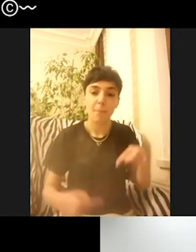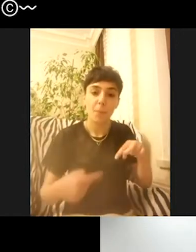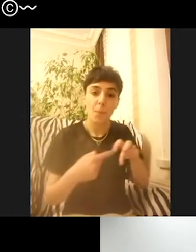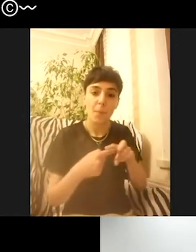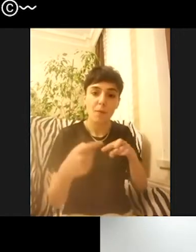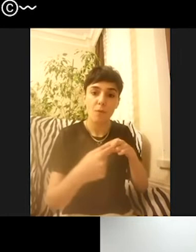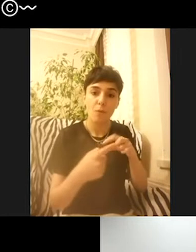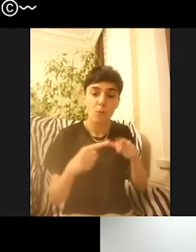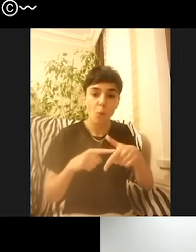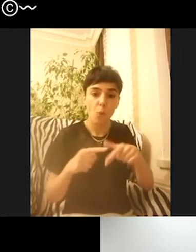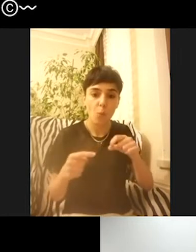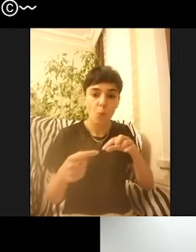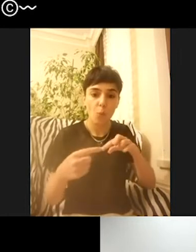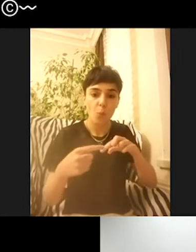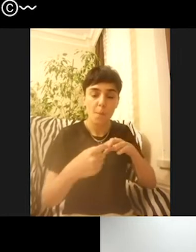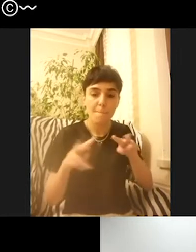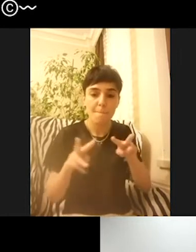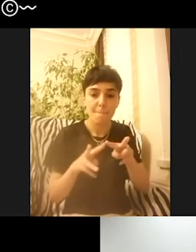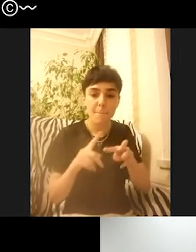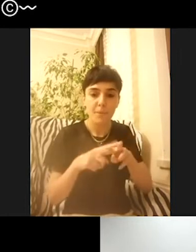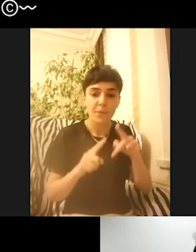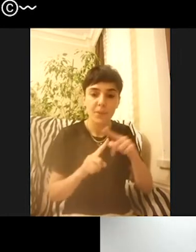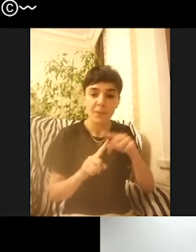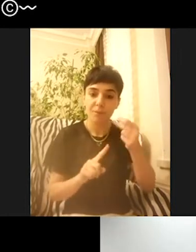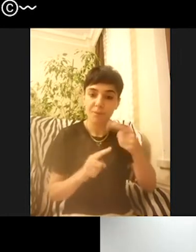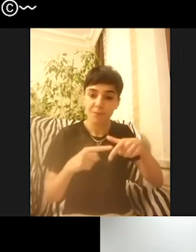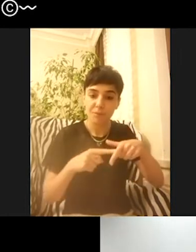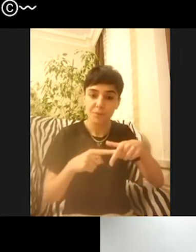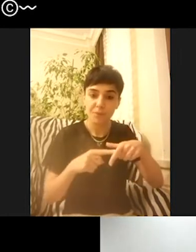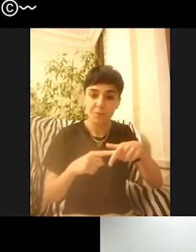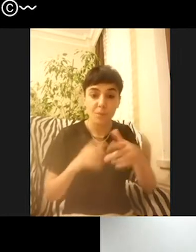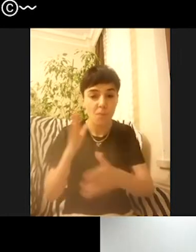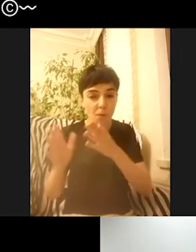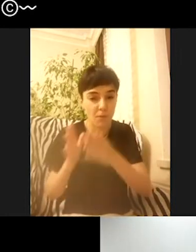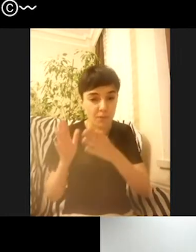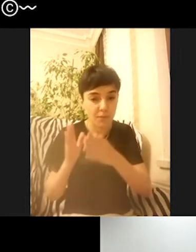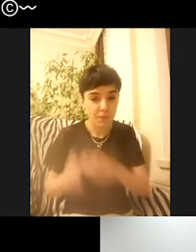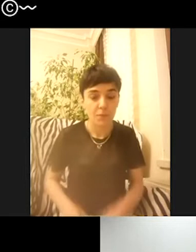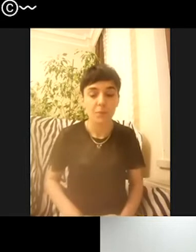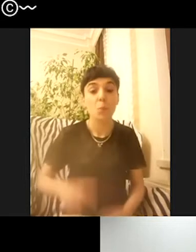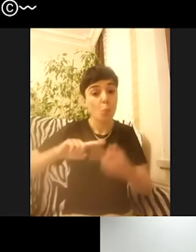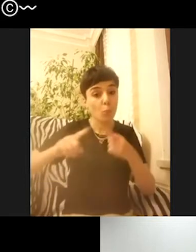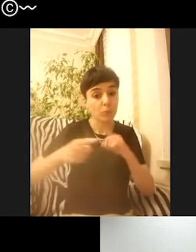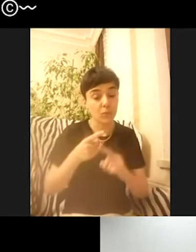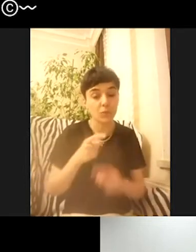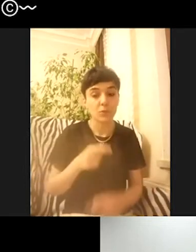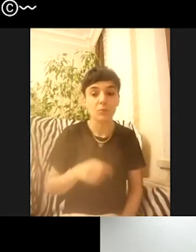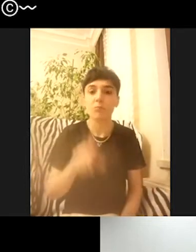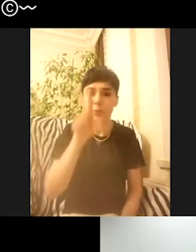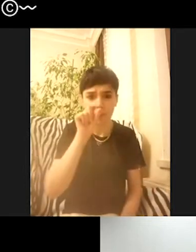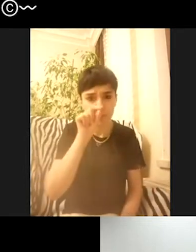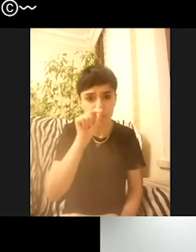or a Dutch politician trying to attend Pride in Istanbul and then filming